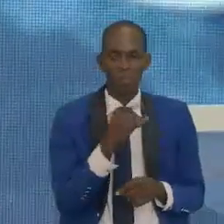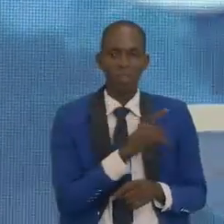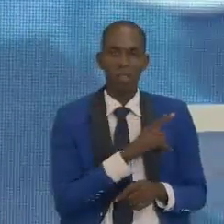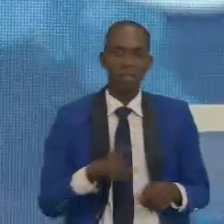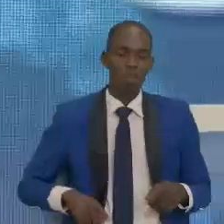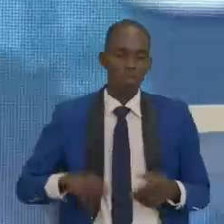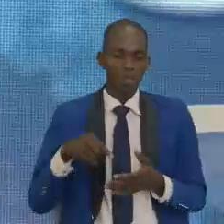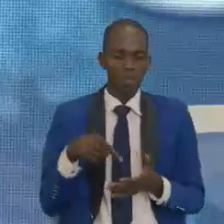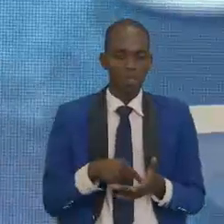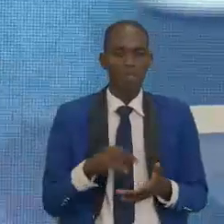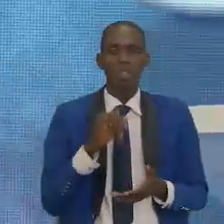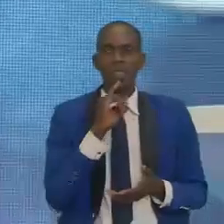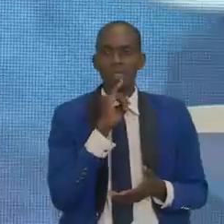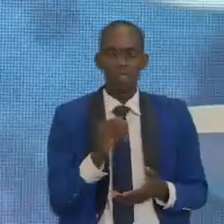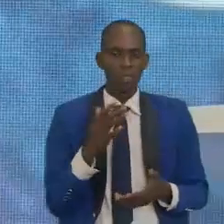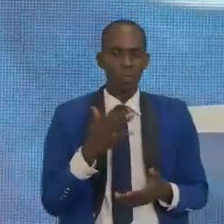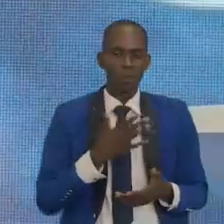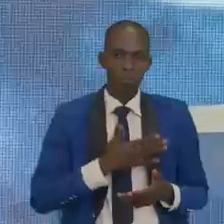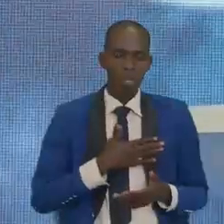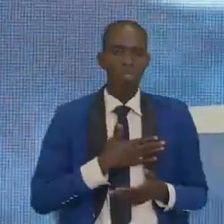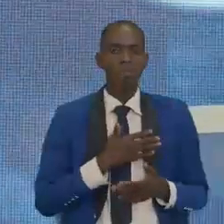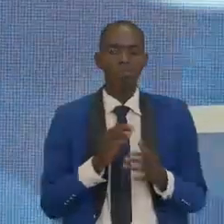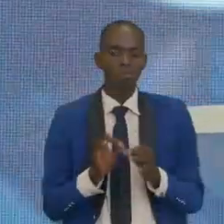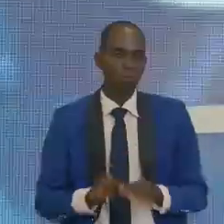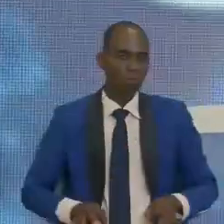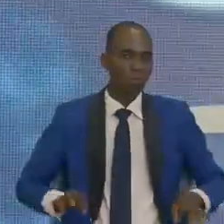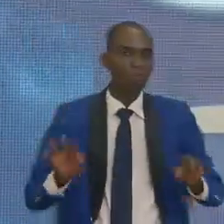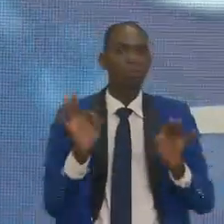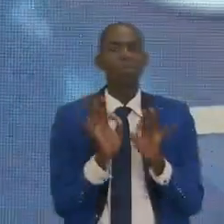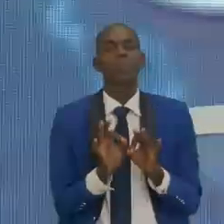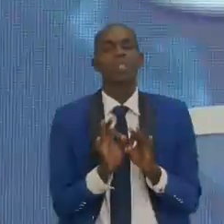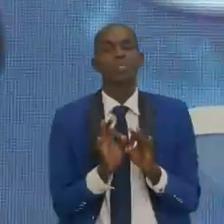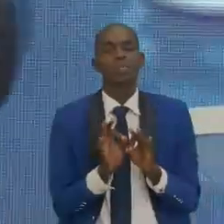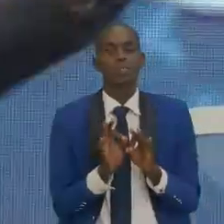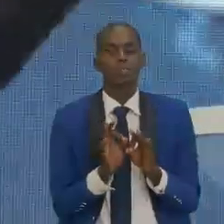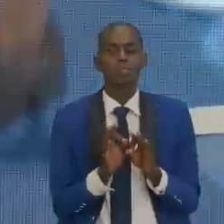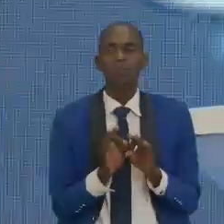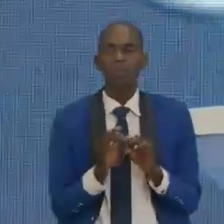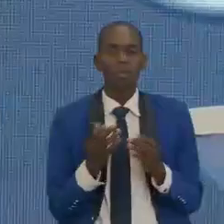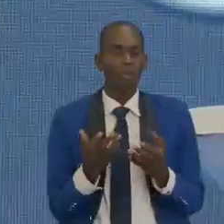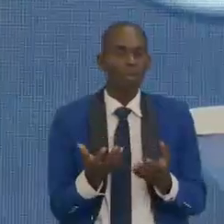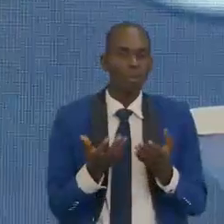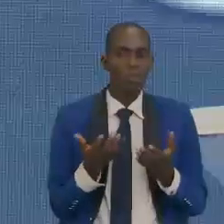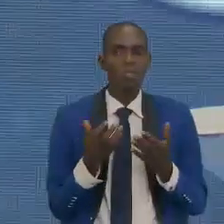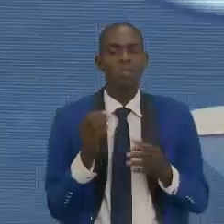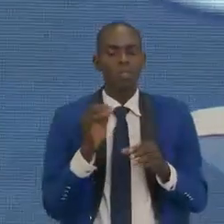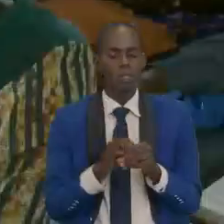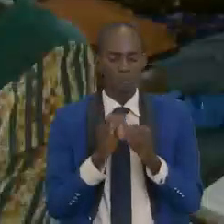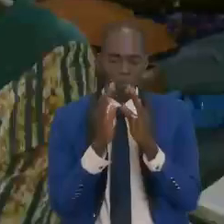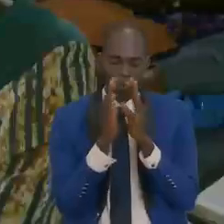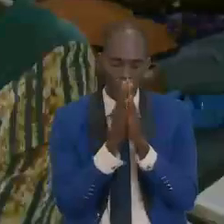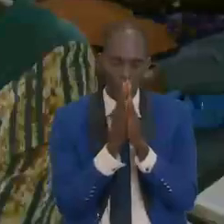my primary, important, essential desire in prayer.